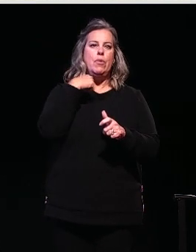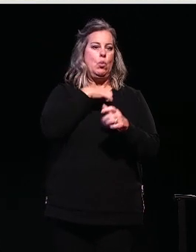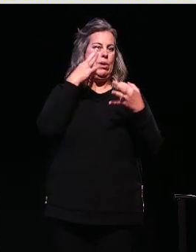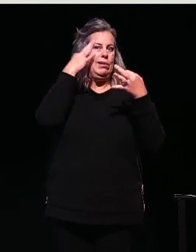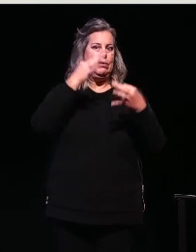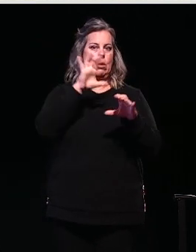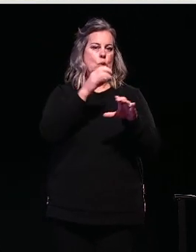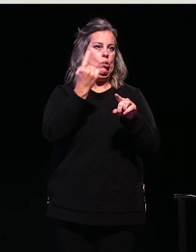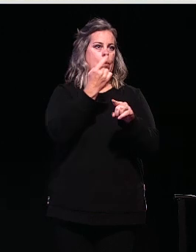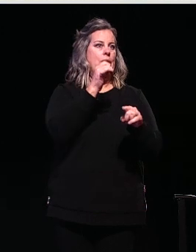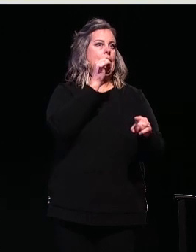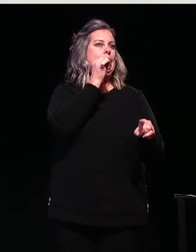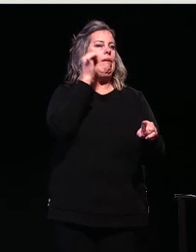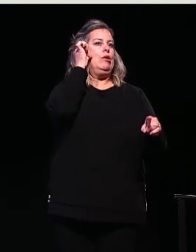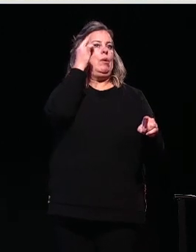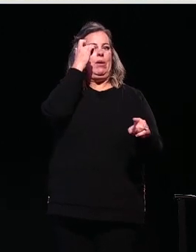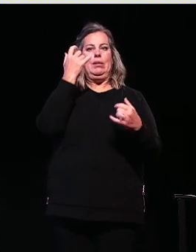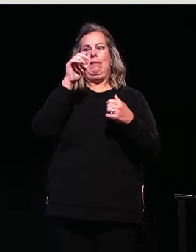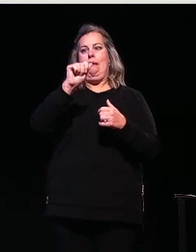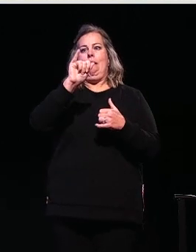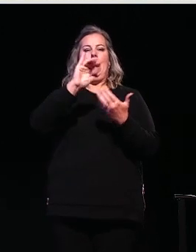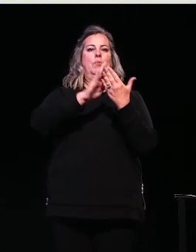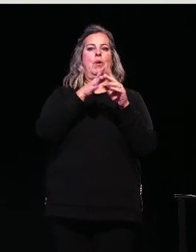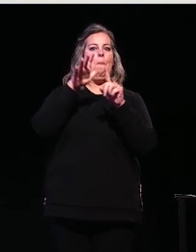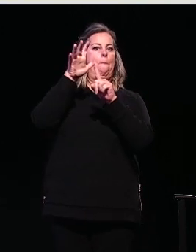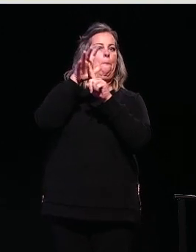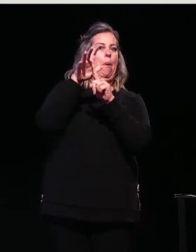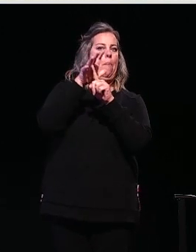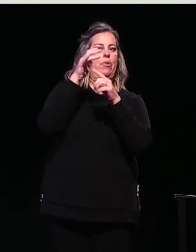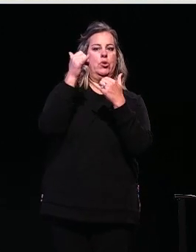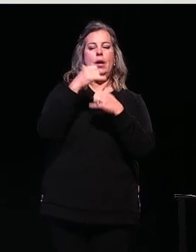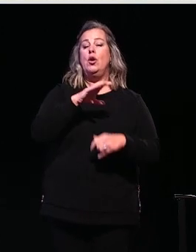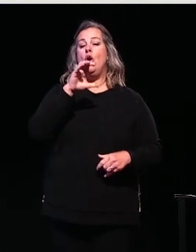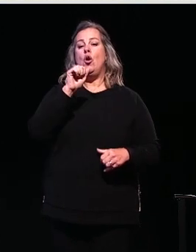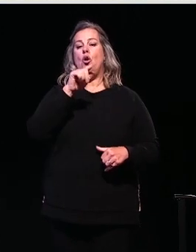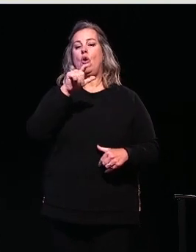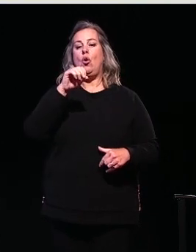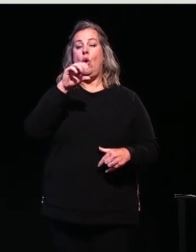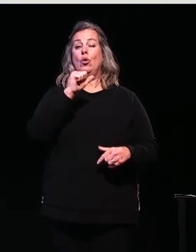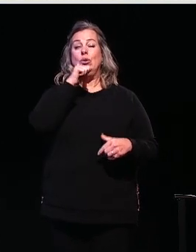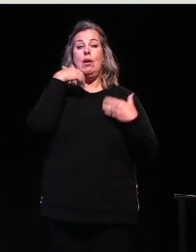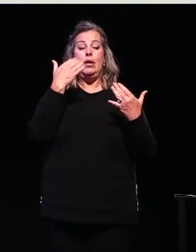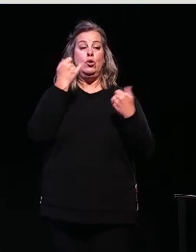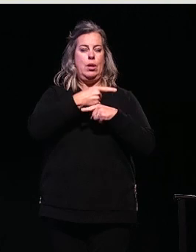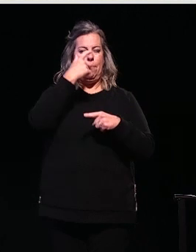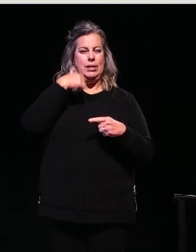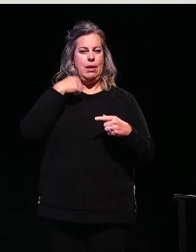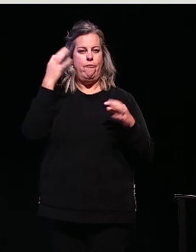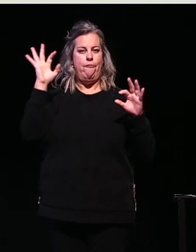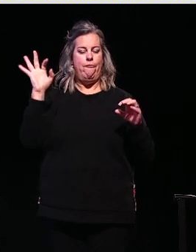is exciting now. Carlos, who couldn't be here today due to some family emergencies, which is sad, but